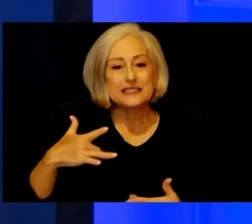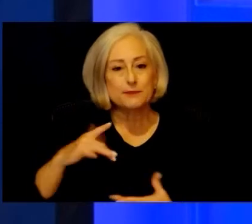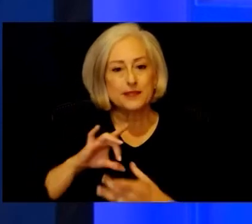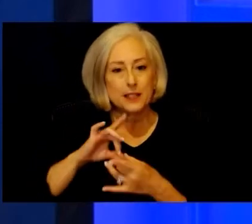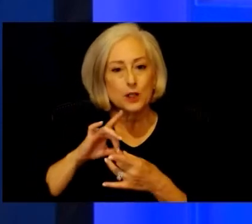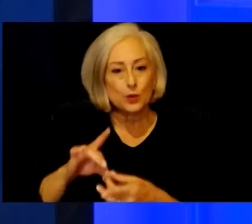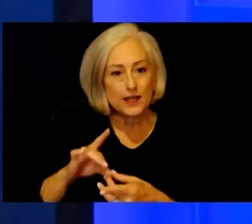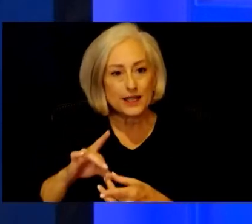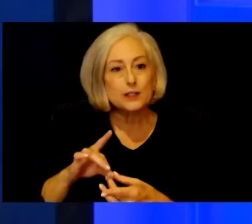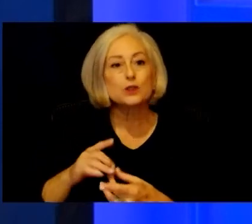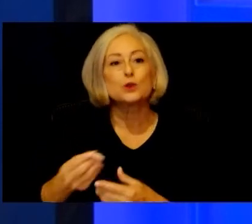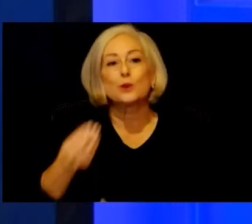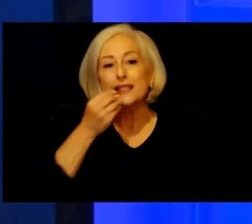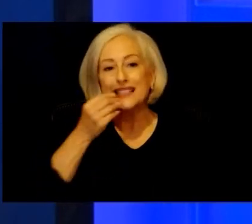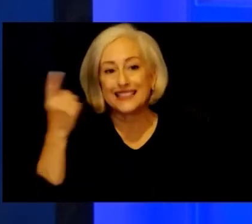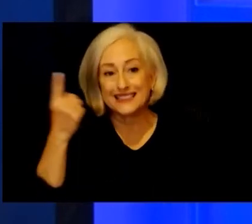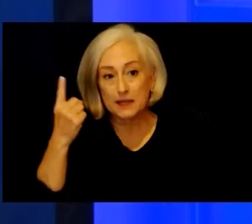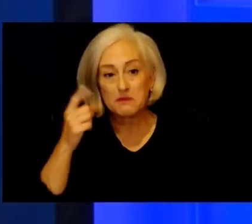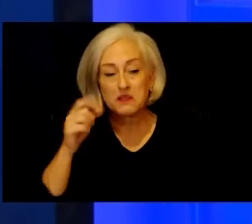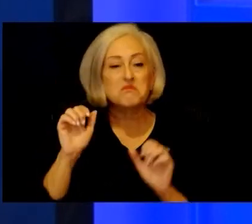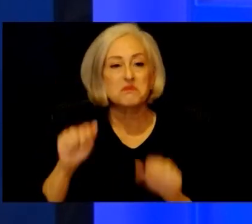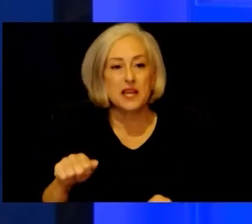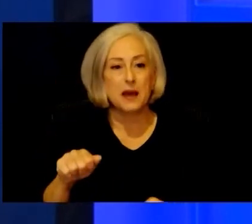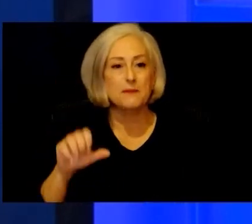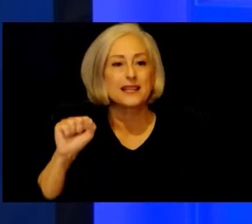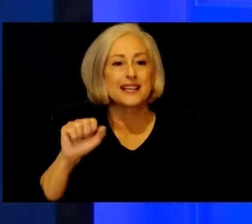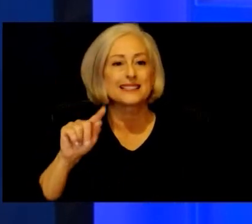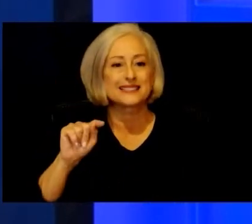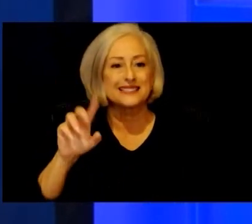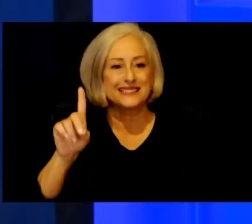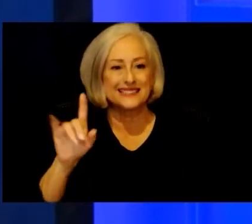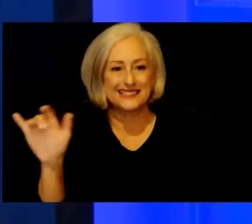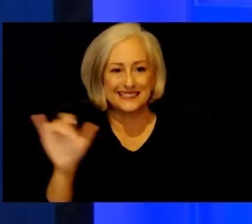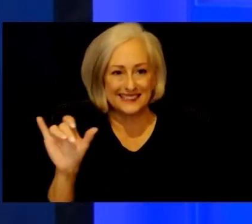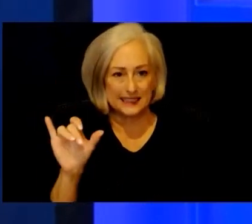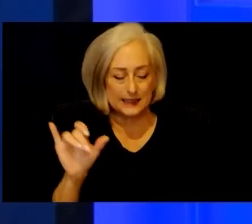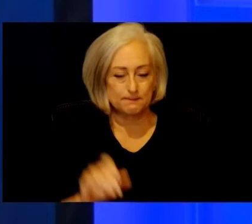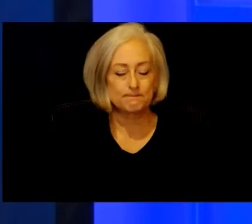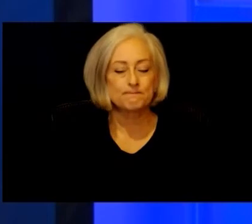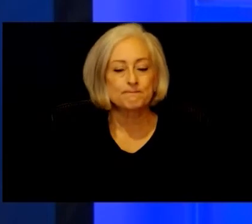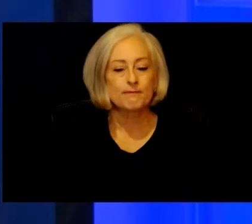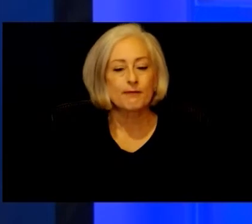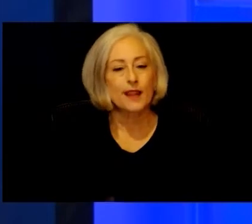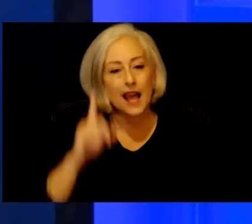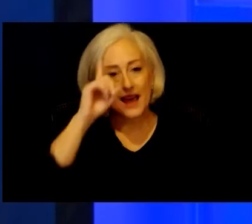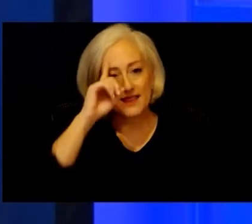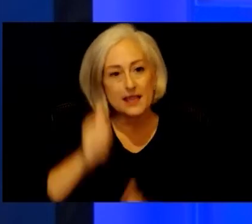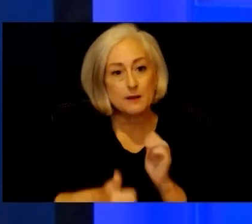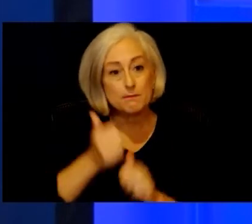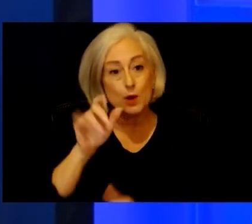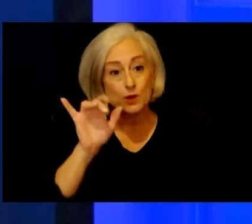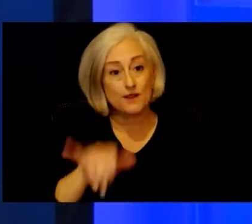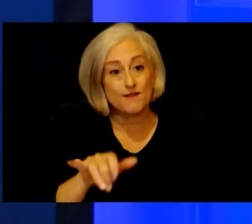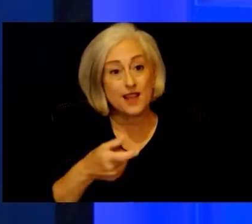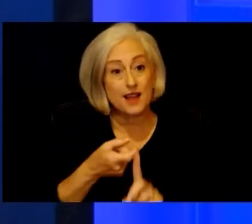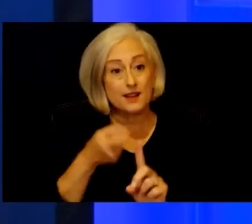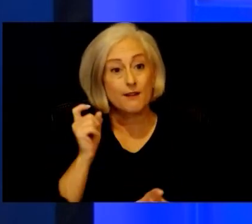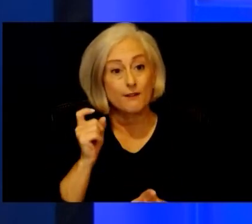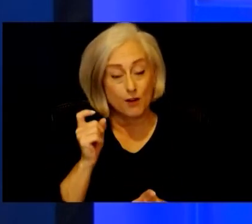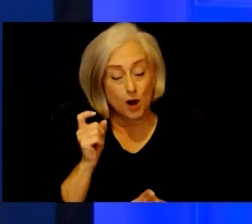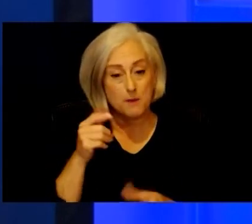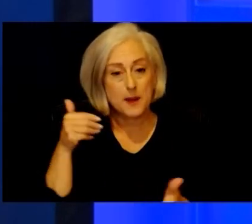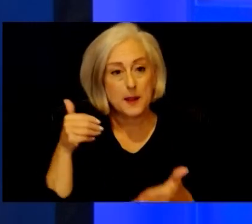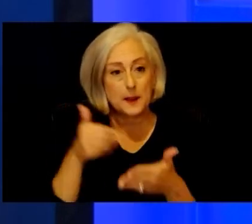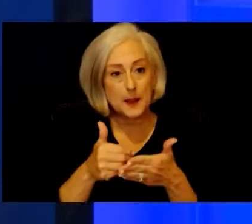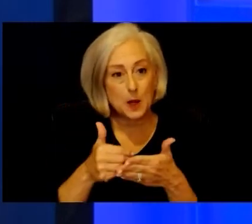an STD as well. So again, I think that most of that is due to that close contact and